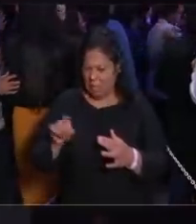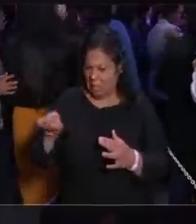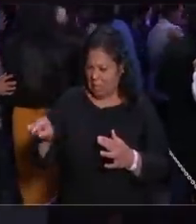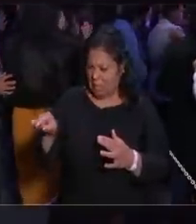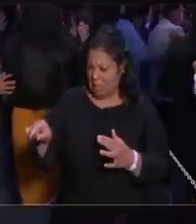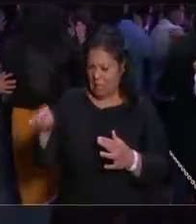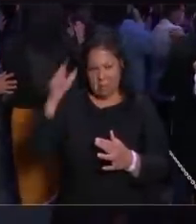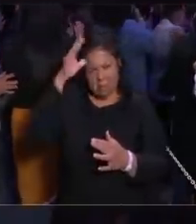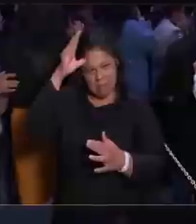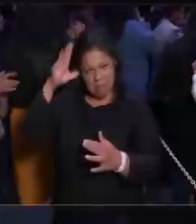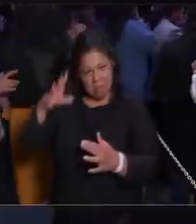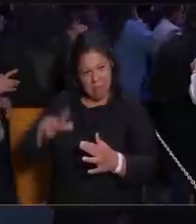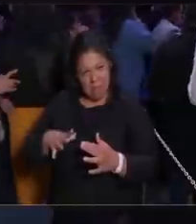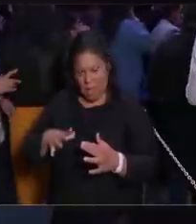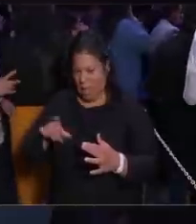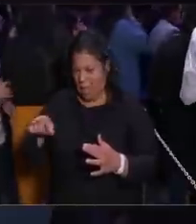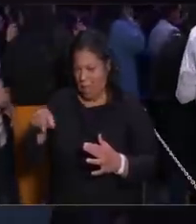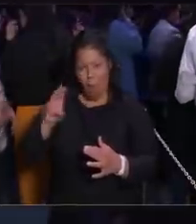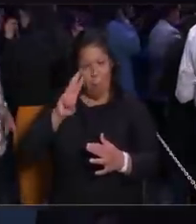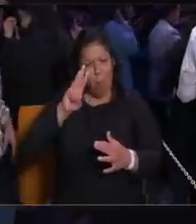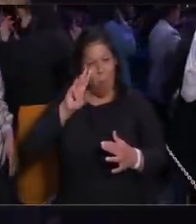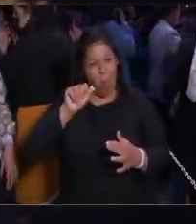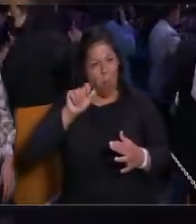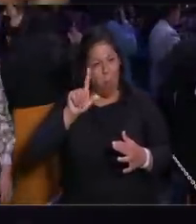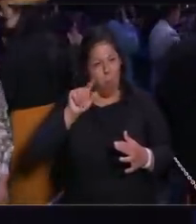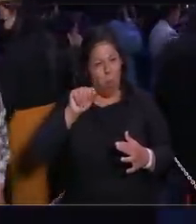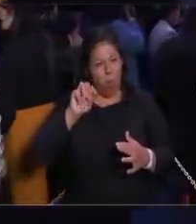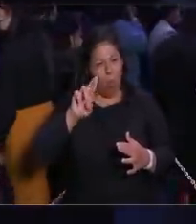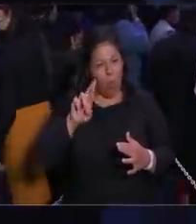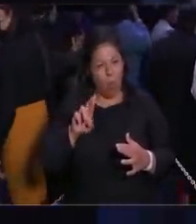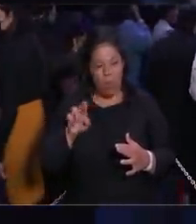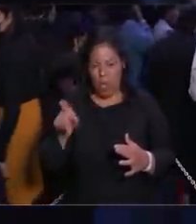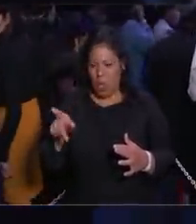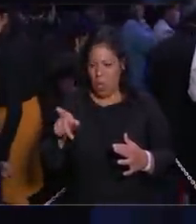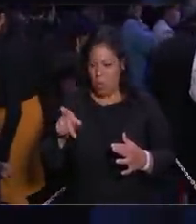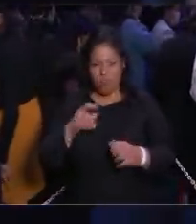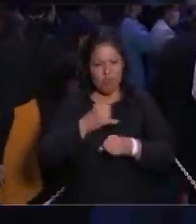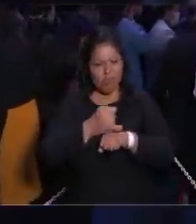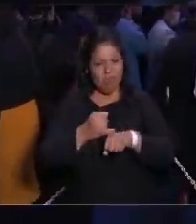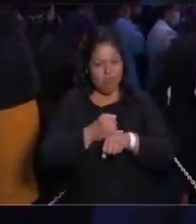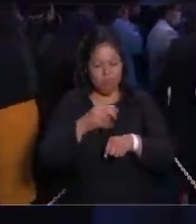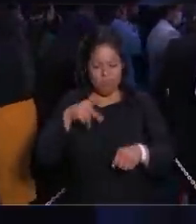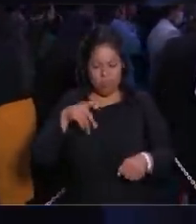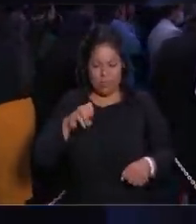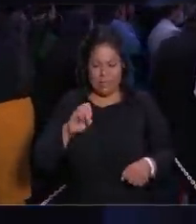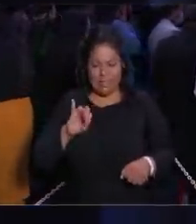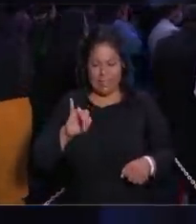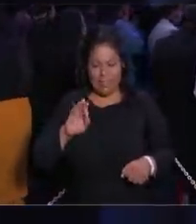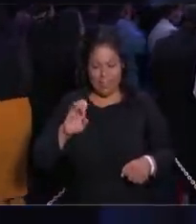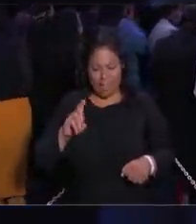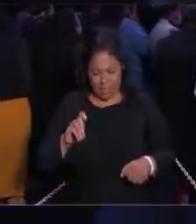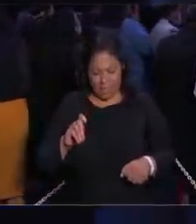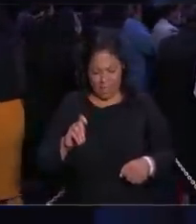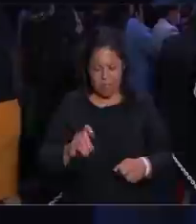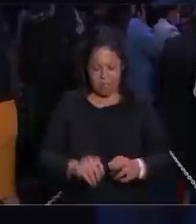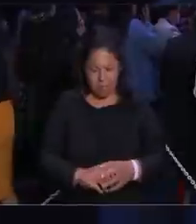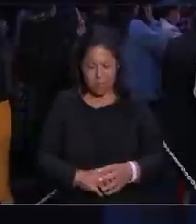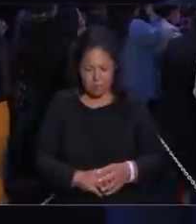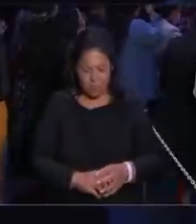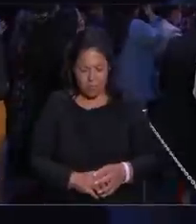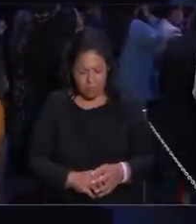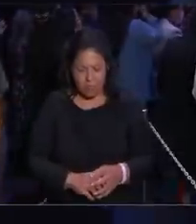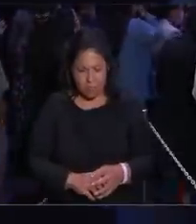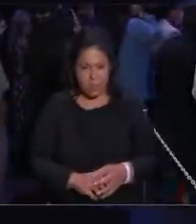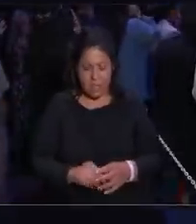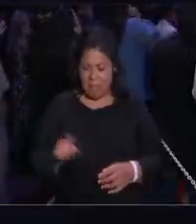Walter, este joven aquí, Walter, who is a Pacific Islander, que es un muchacho de las Islas de la